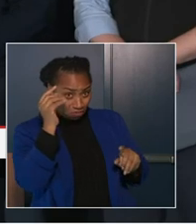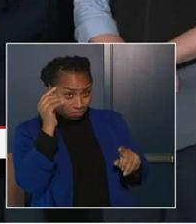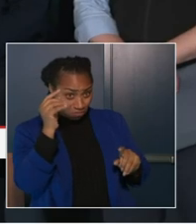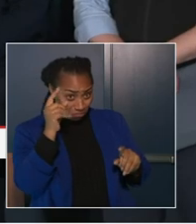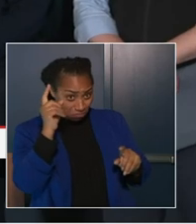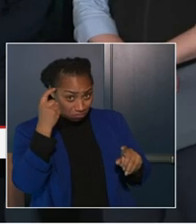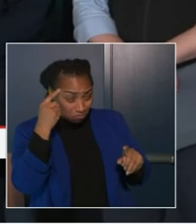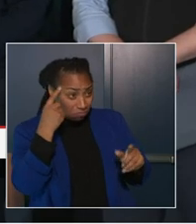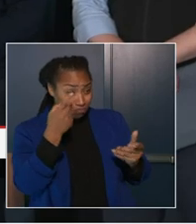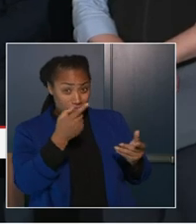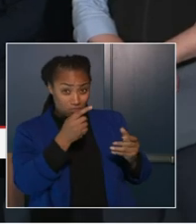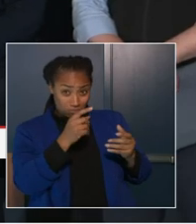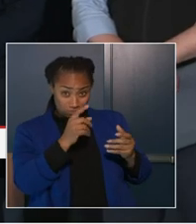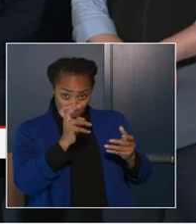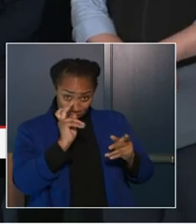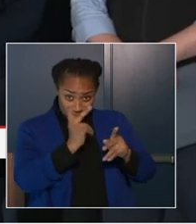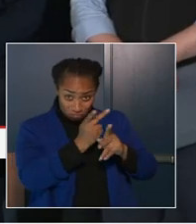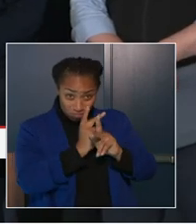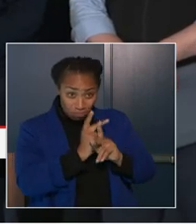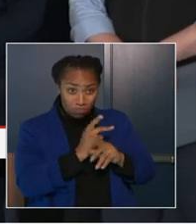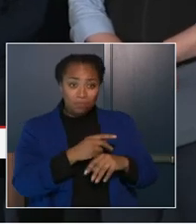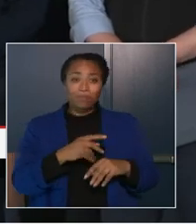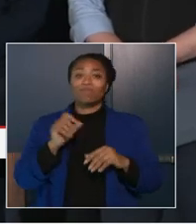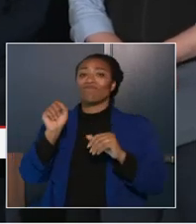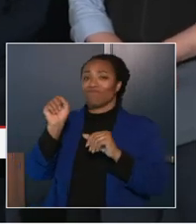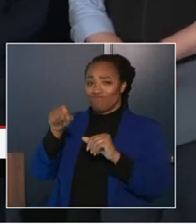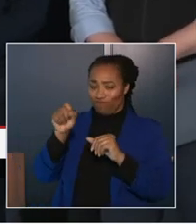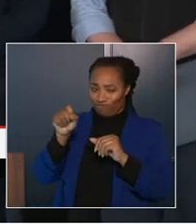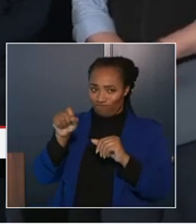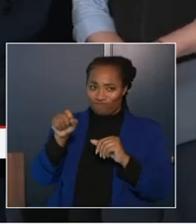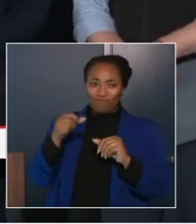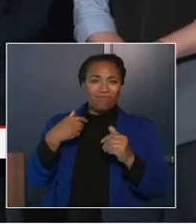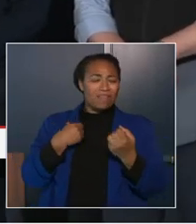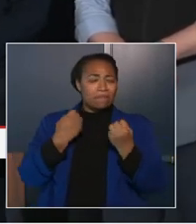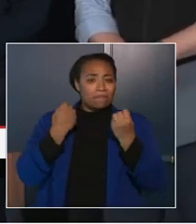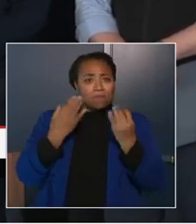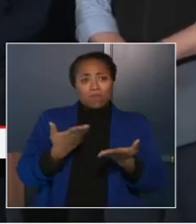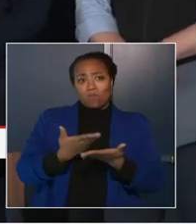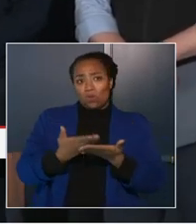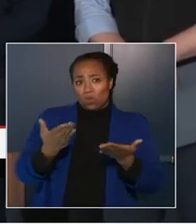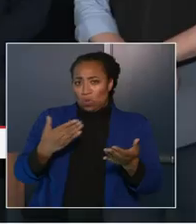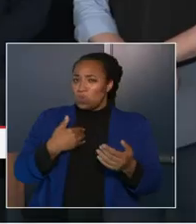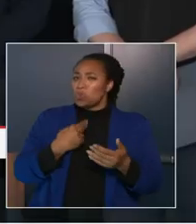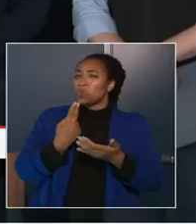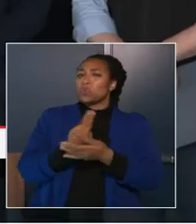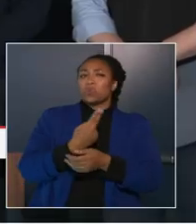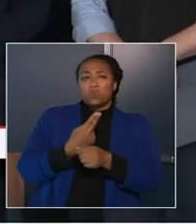Well, obviously, we have many tools at our disposal, and as we will use them as needed.